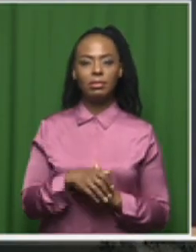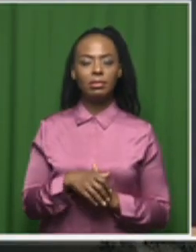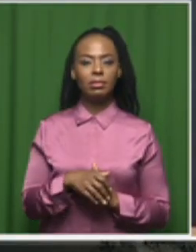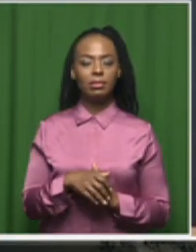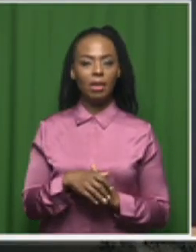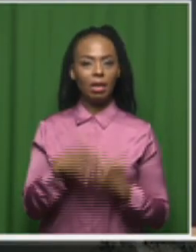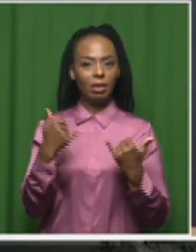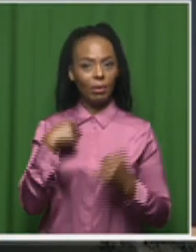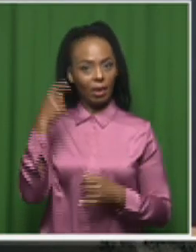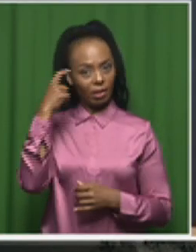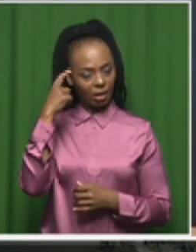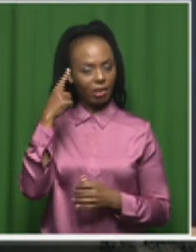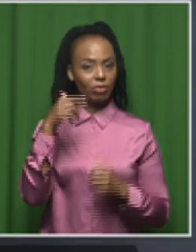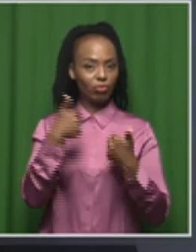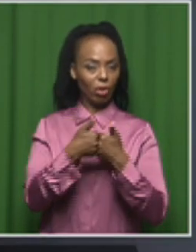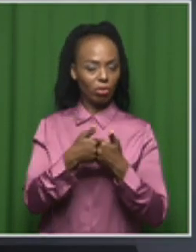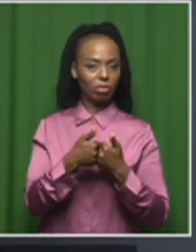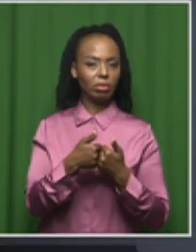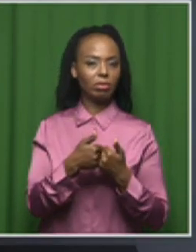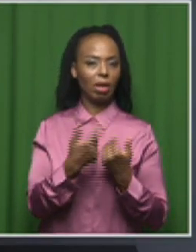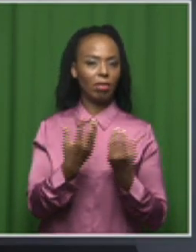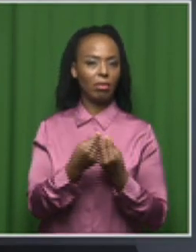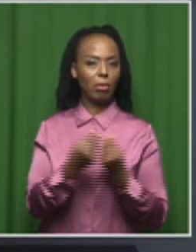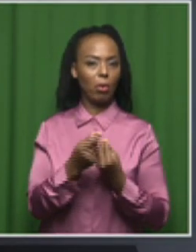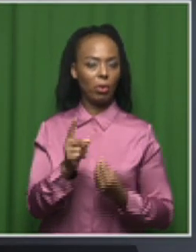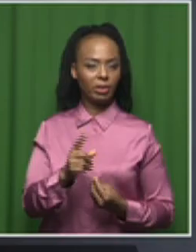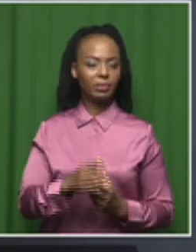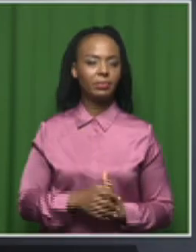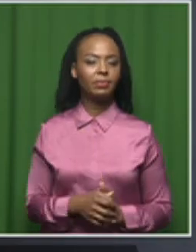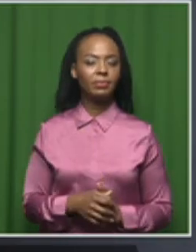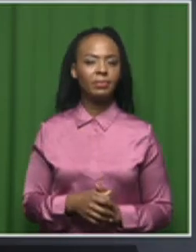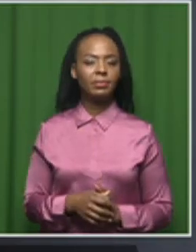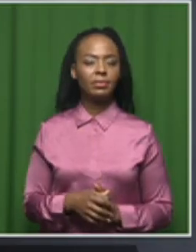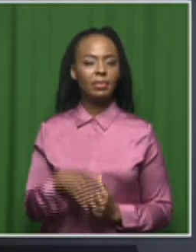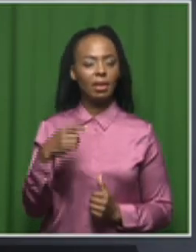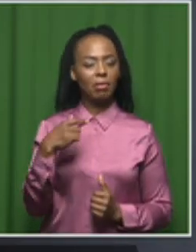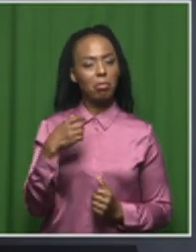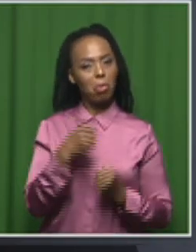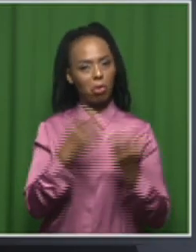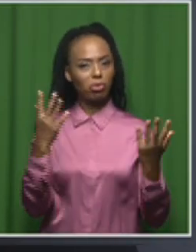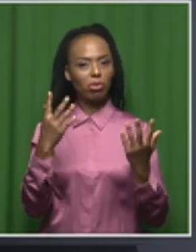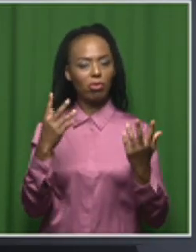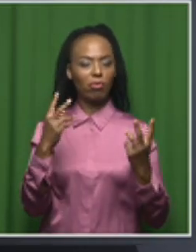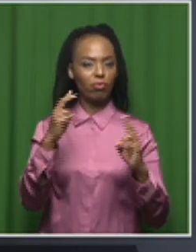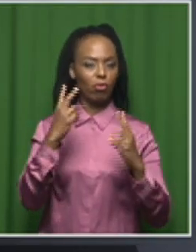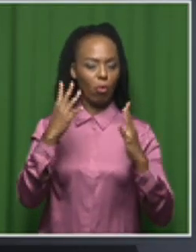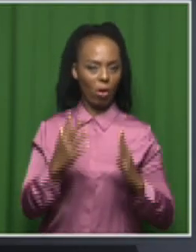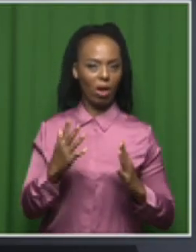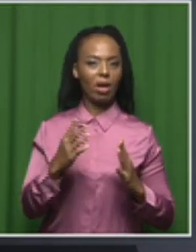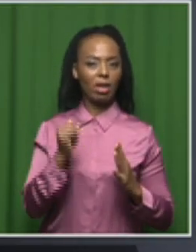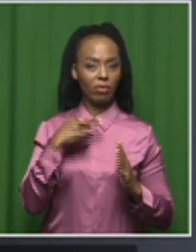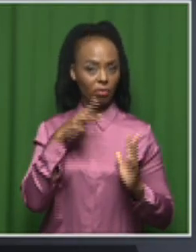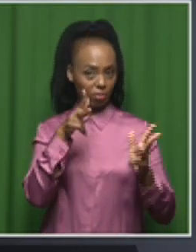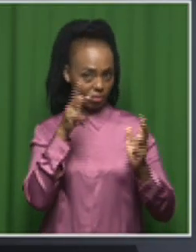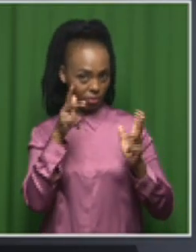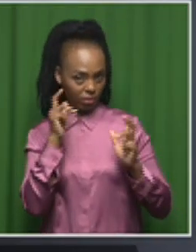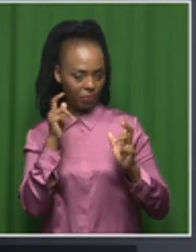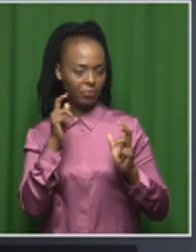I think the challenging thing, a lot of our viewers would instantly